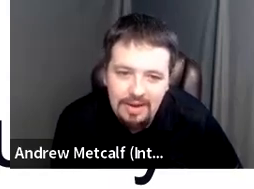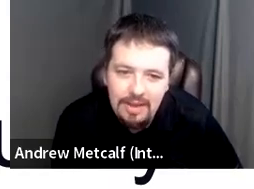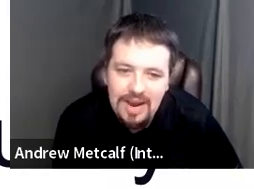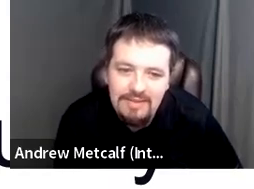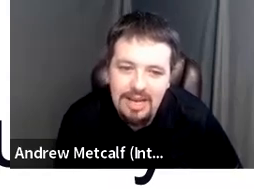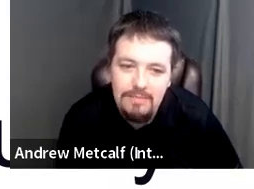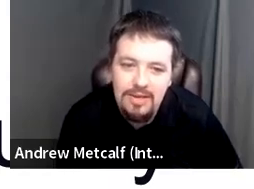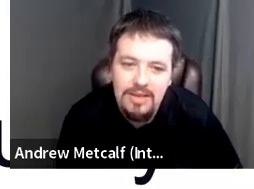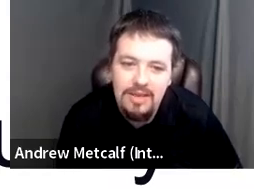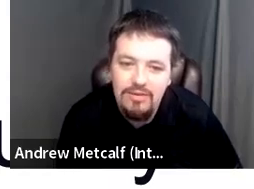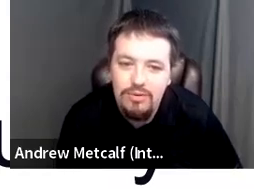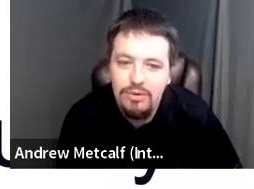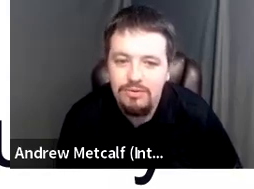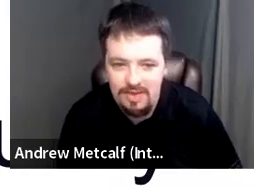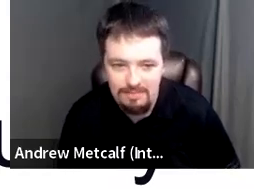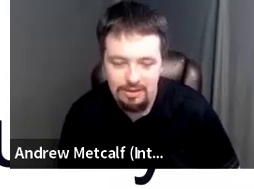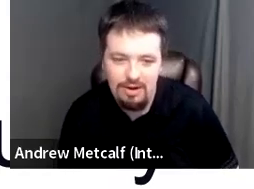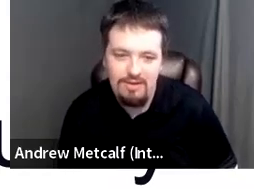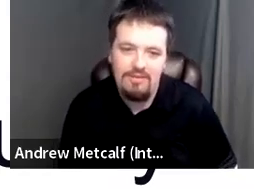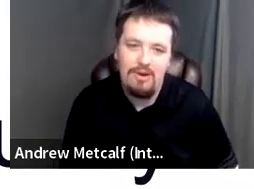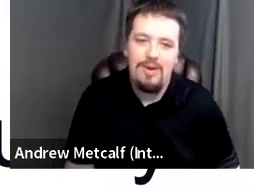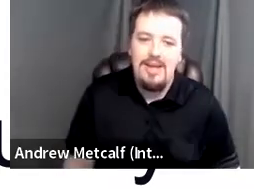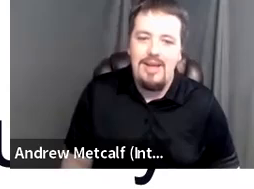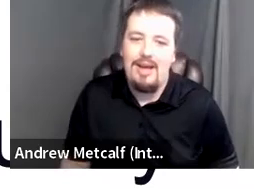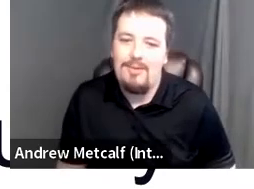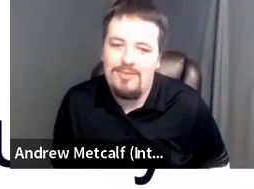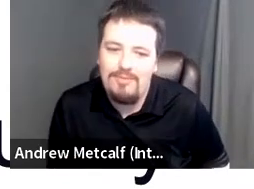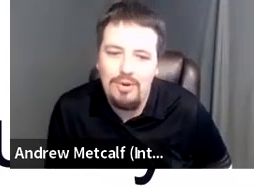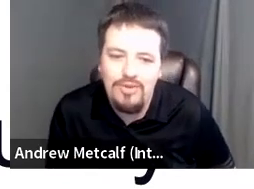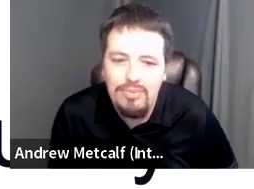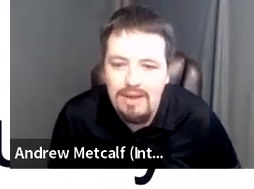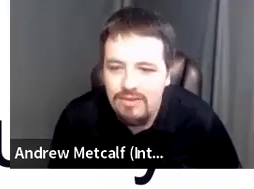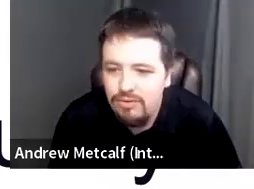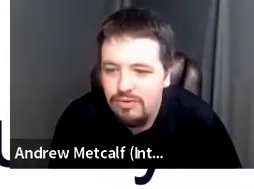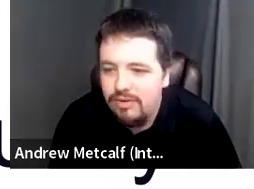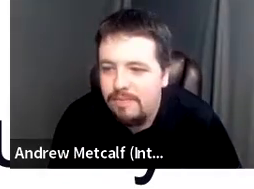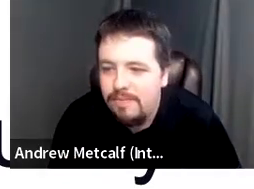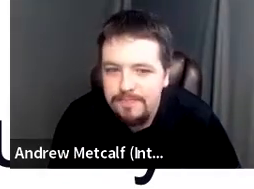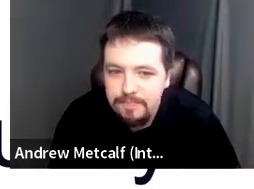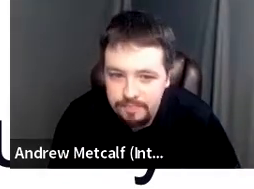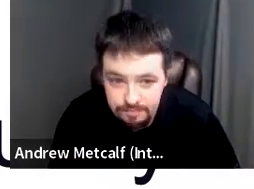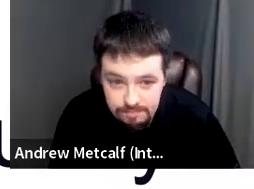and because they would have to send them to the school for them to learn. So it was mostly private school.